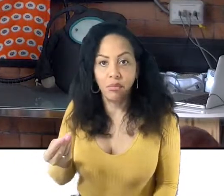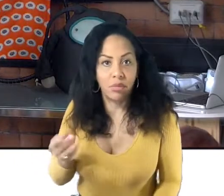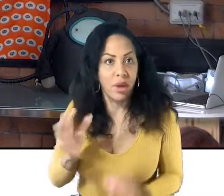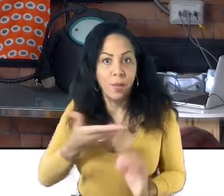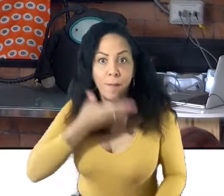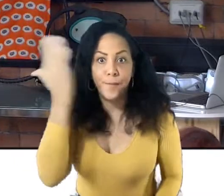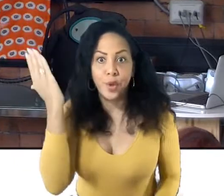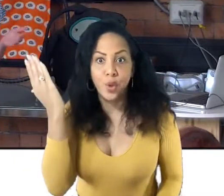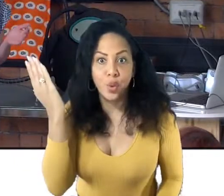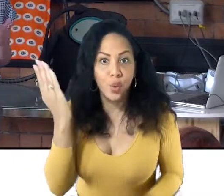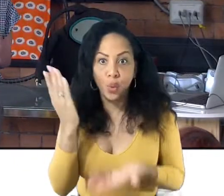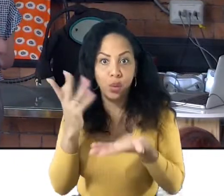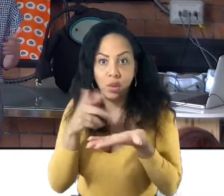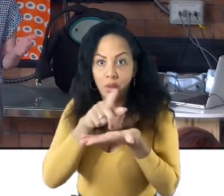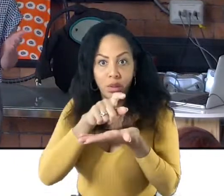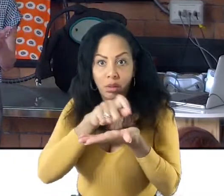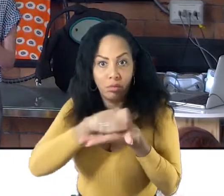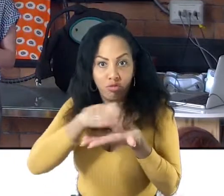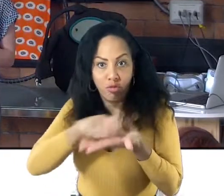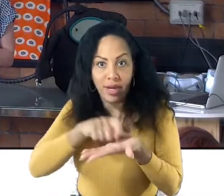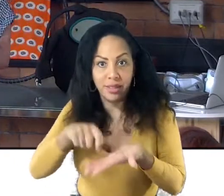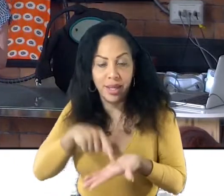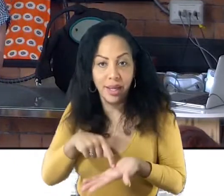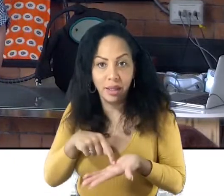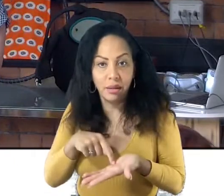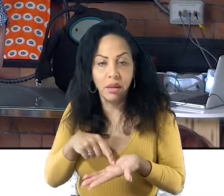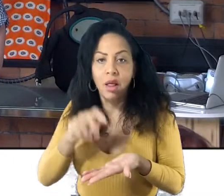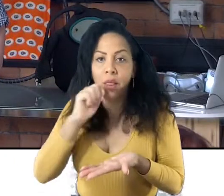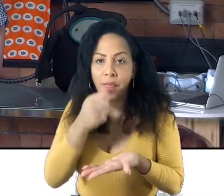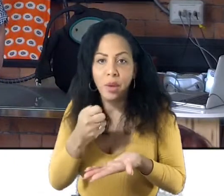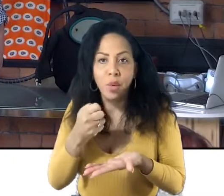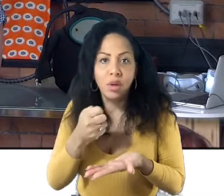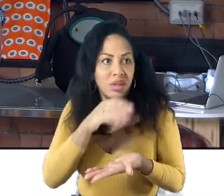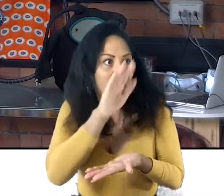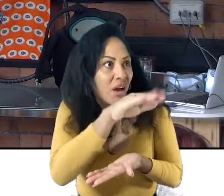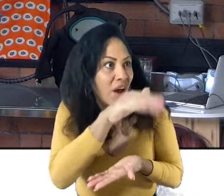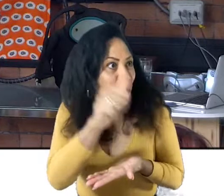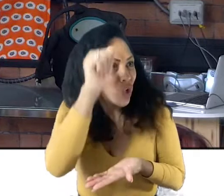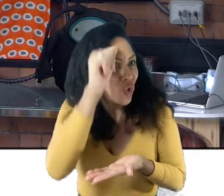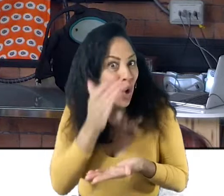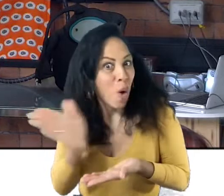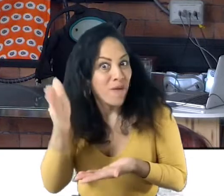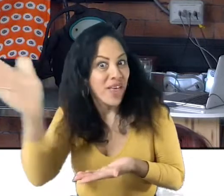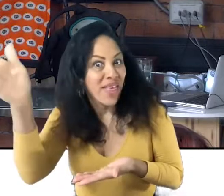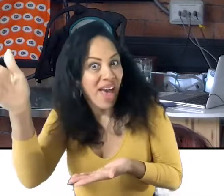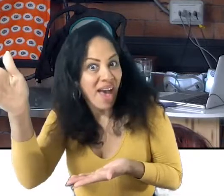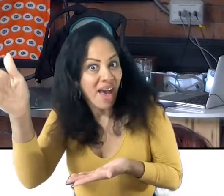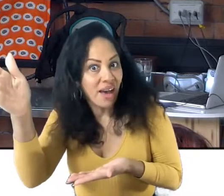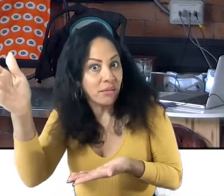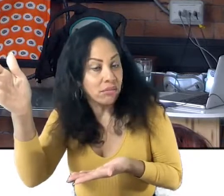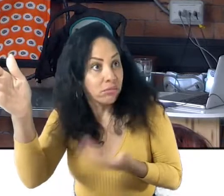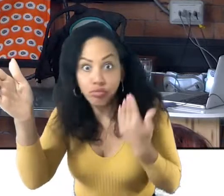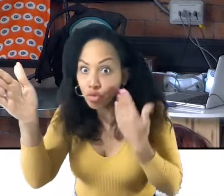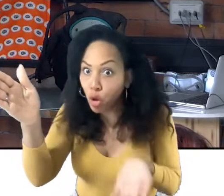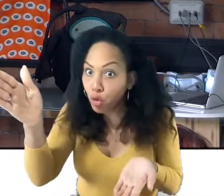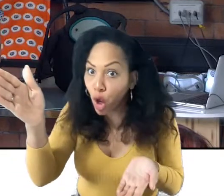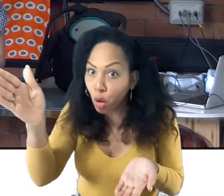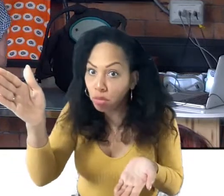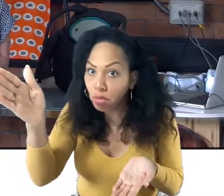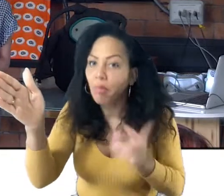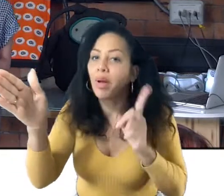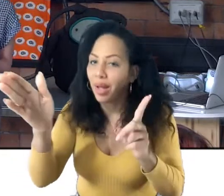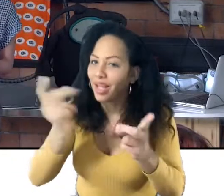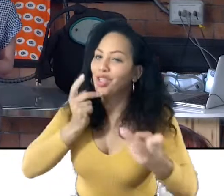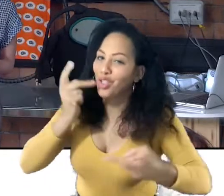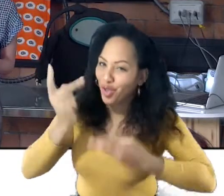they would sing their routes through places. And as a songwriter and someone who uses song as a way of,